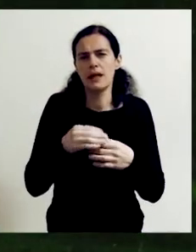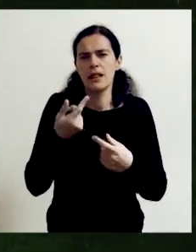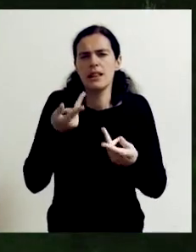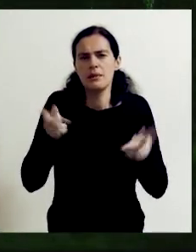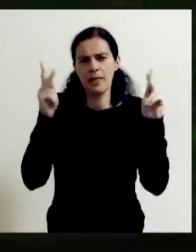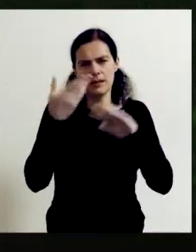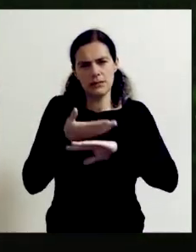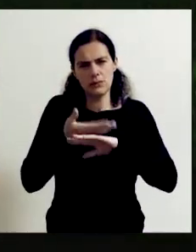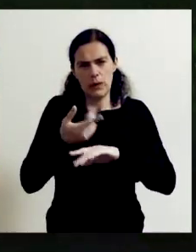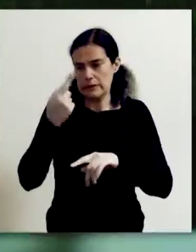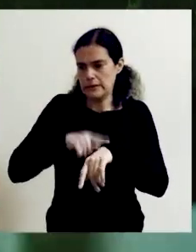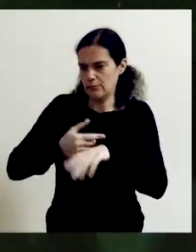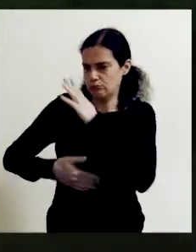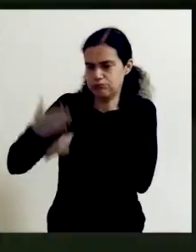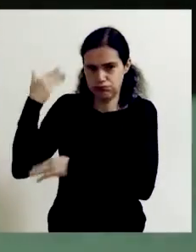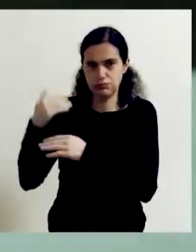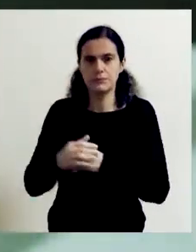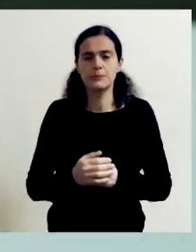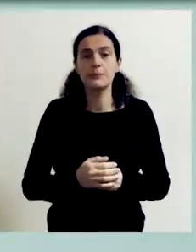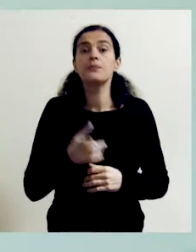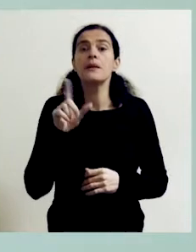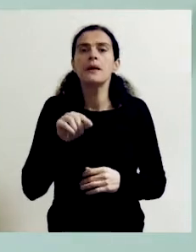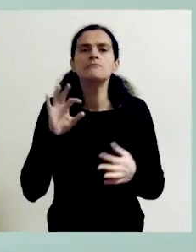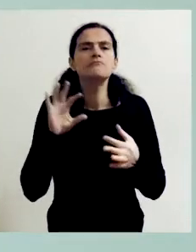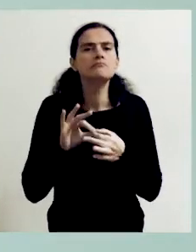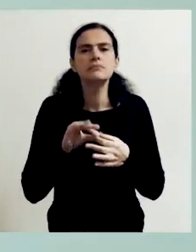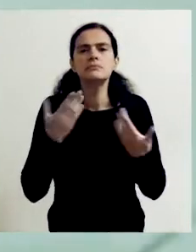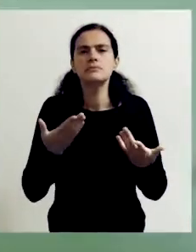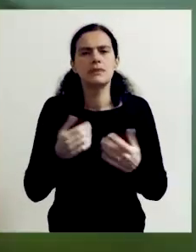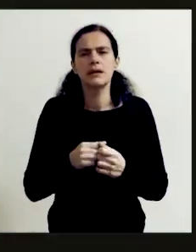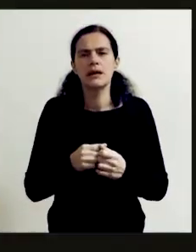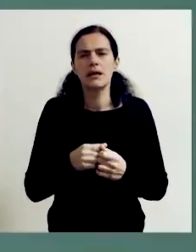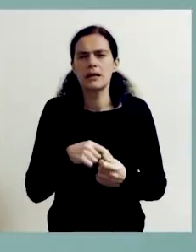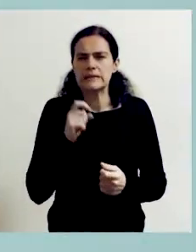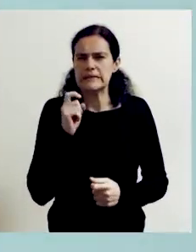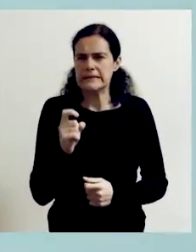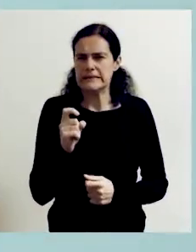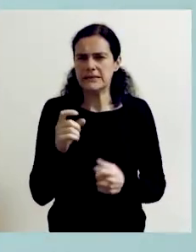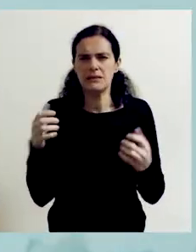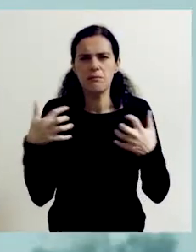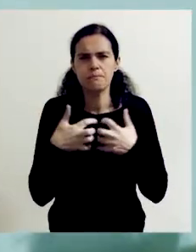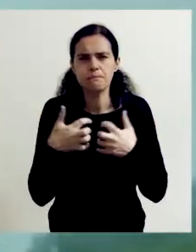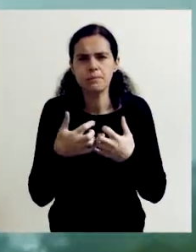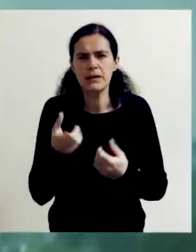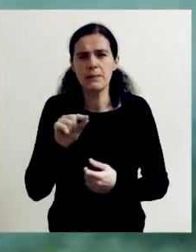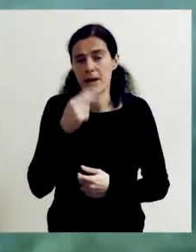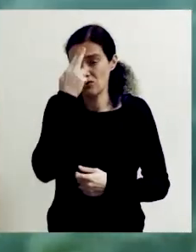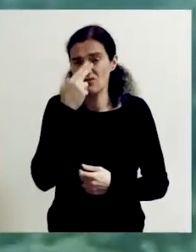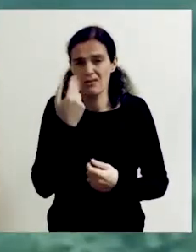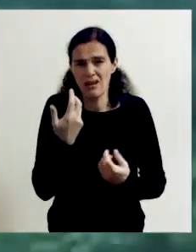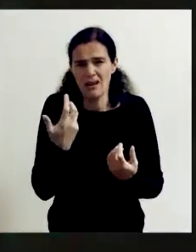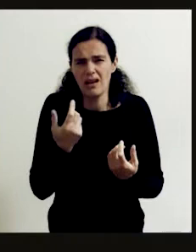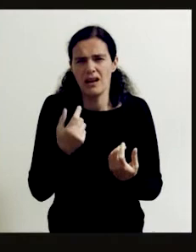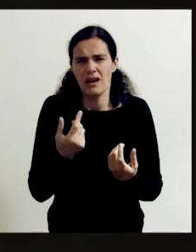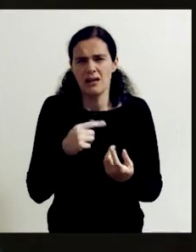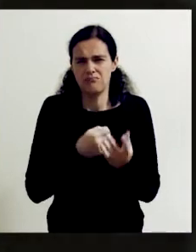sexual liberation of the time. It was also about the cruelty of war and of history